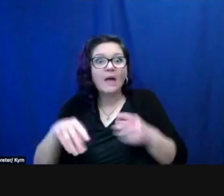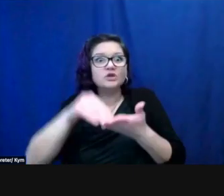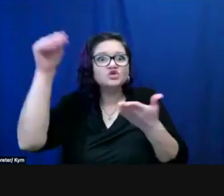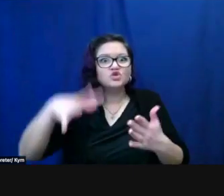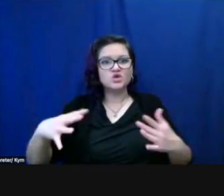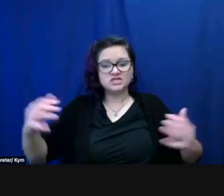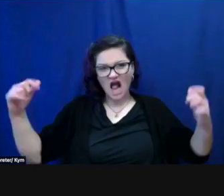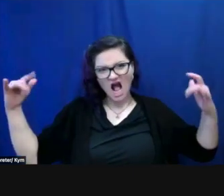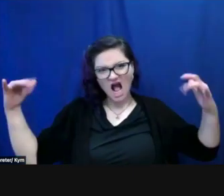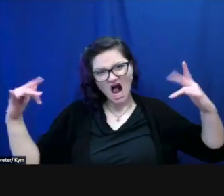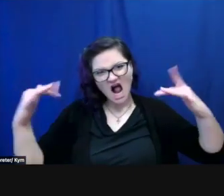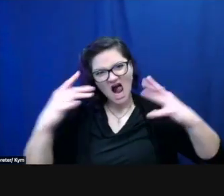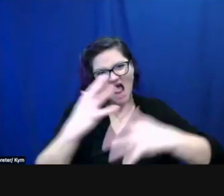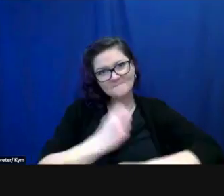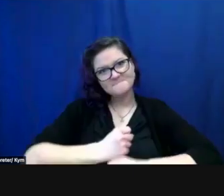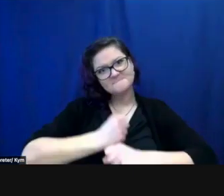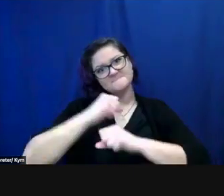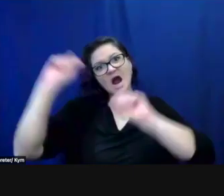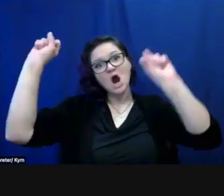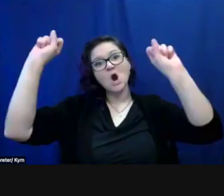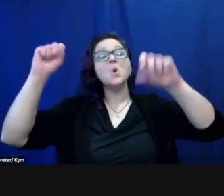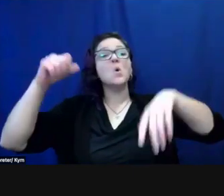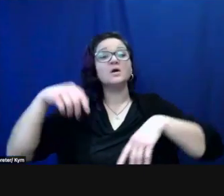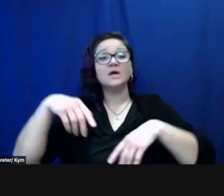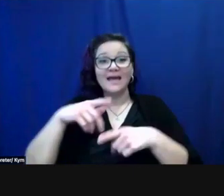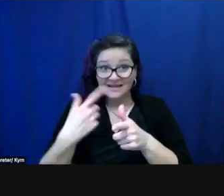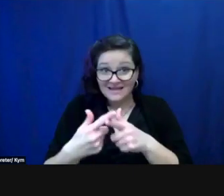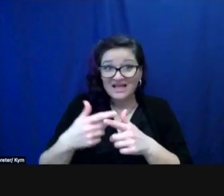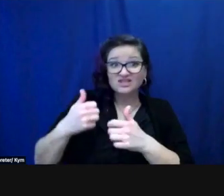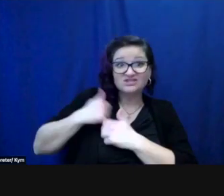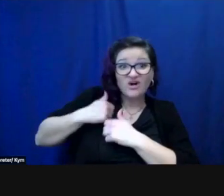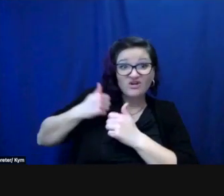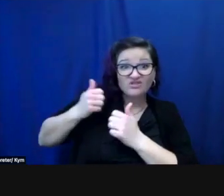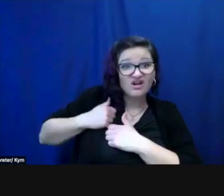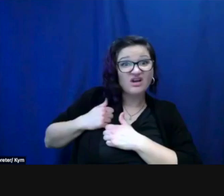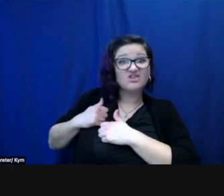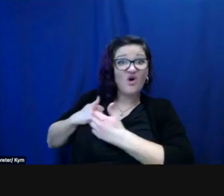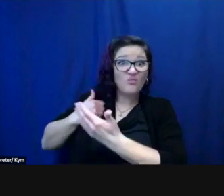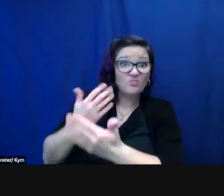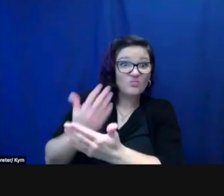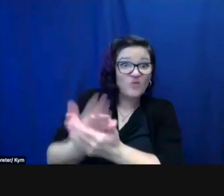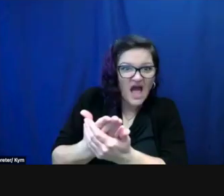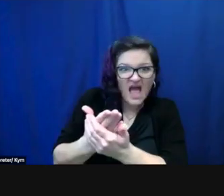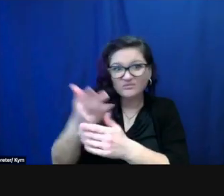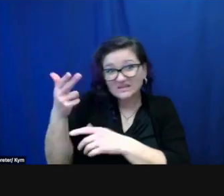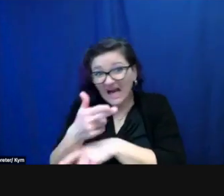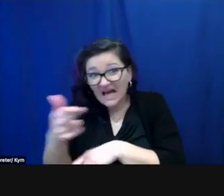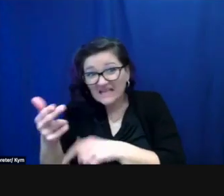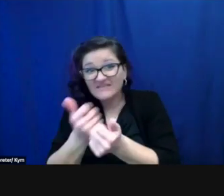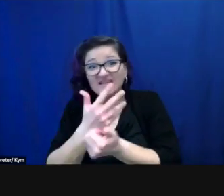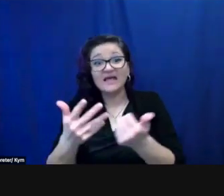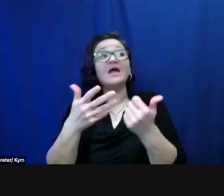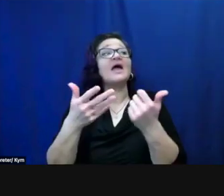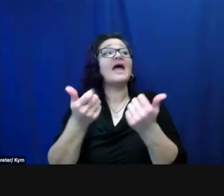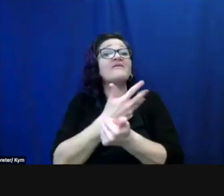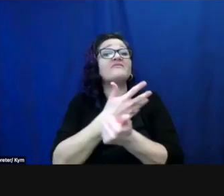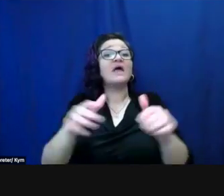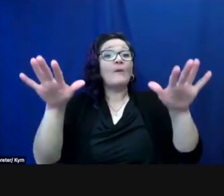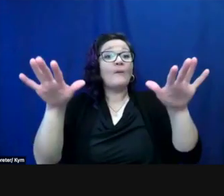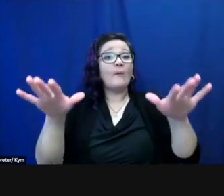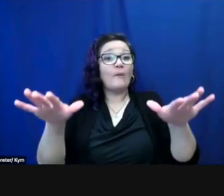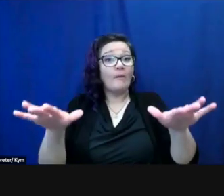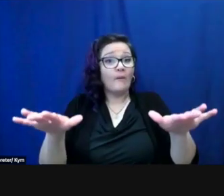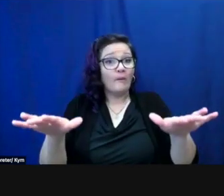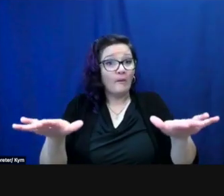sent soldiers out with bayonets, with long rifles and everything. And once things quieted down, we did march, saying this was